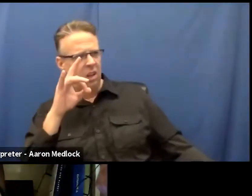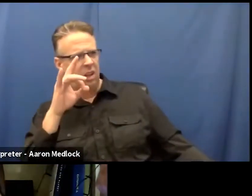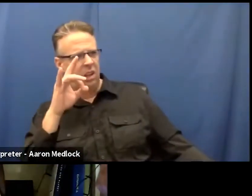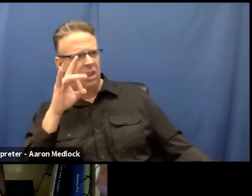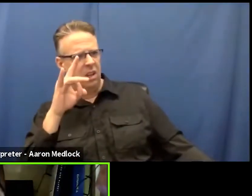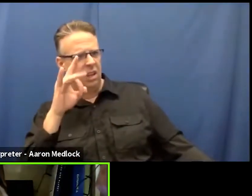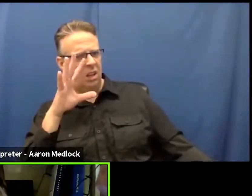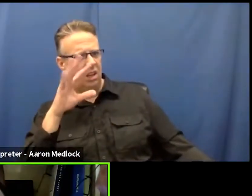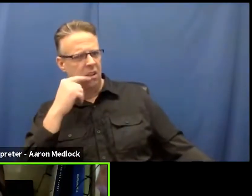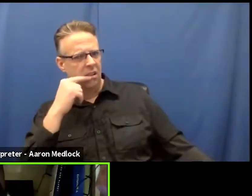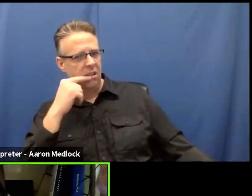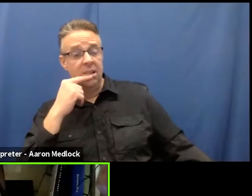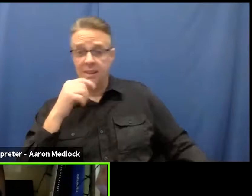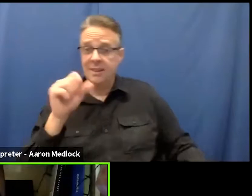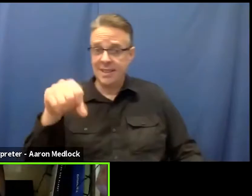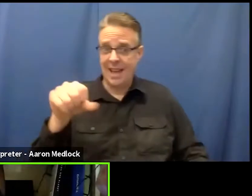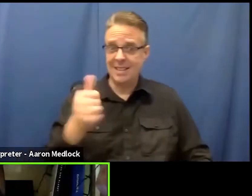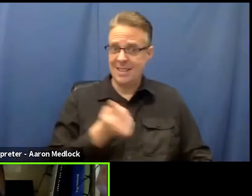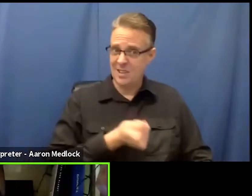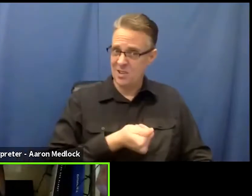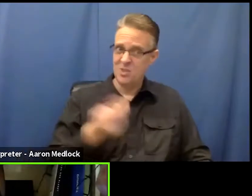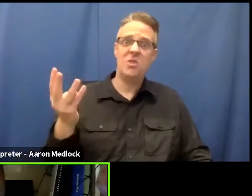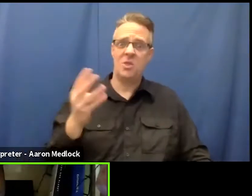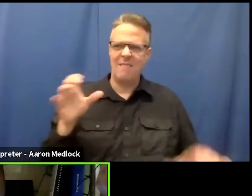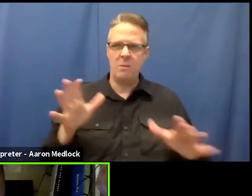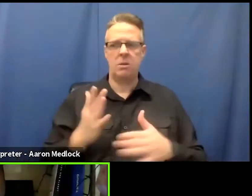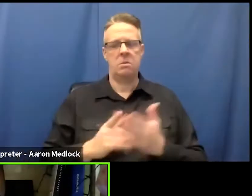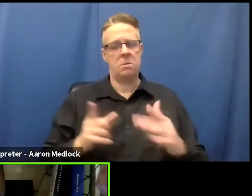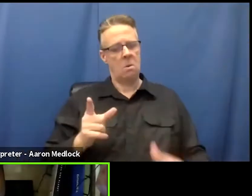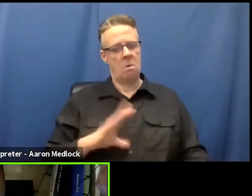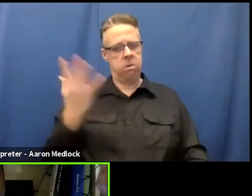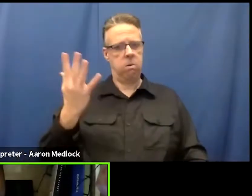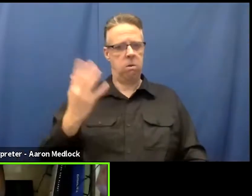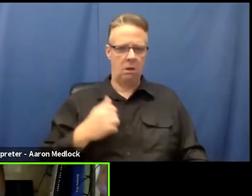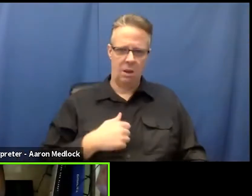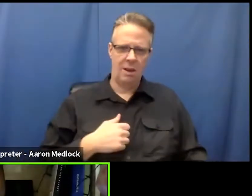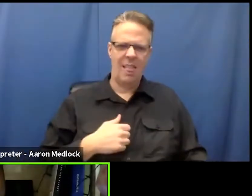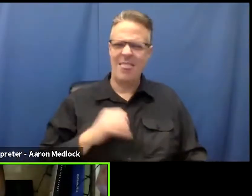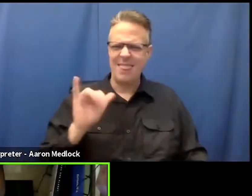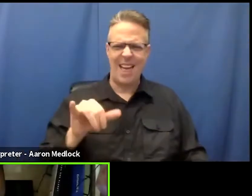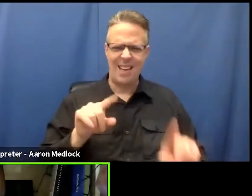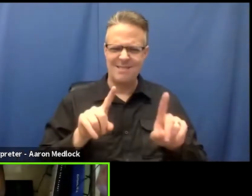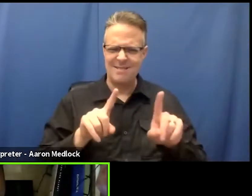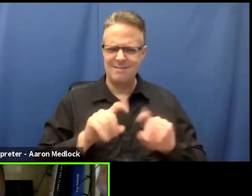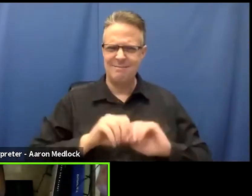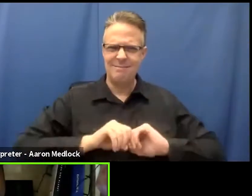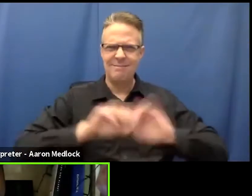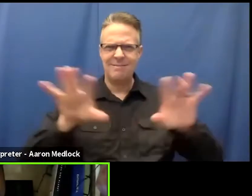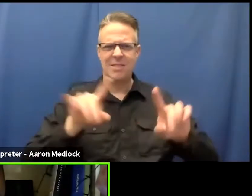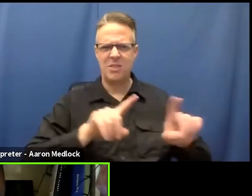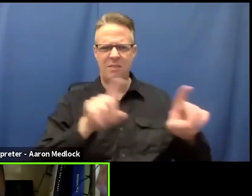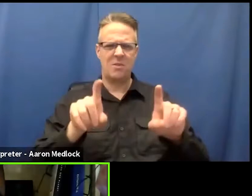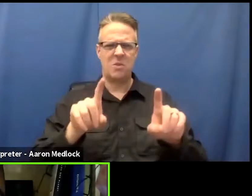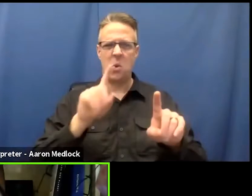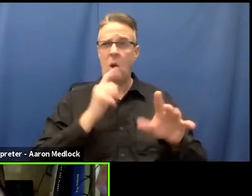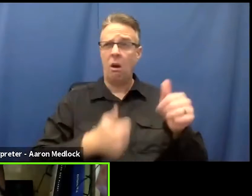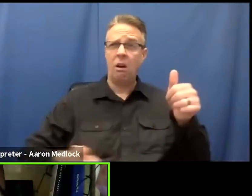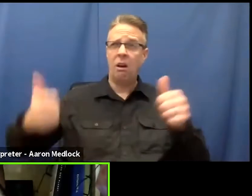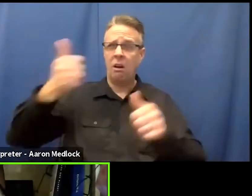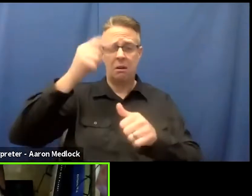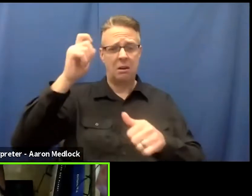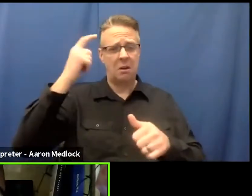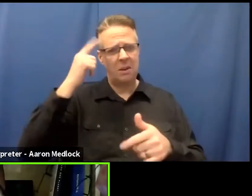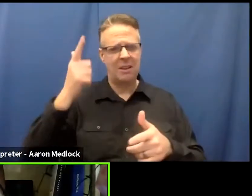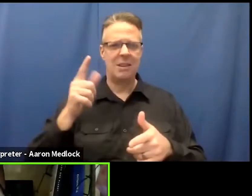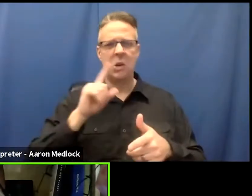we're quite a few activists are quite cross about that, but you know, this survey is very top level. It's all kind of what I would